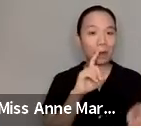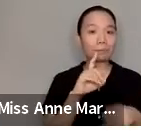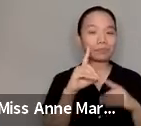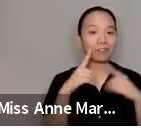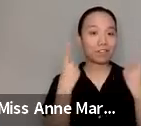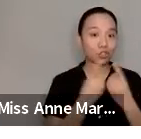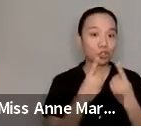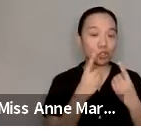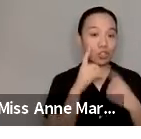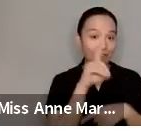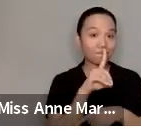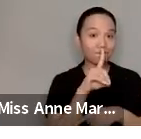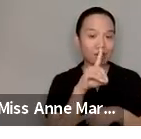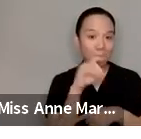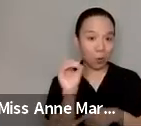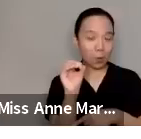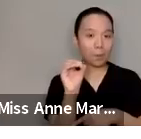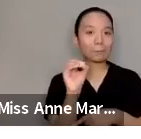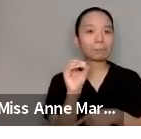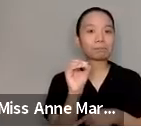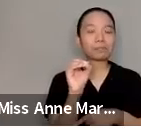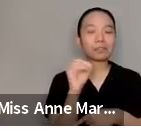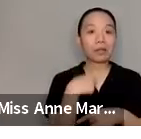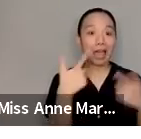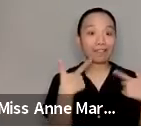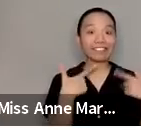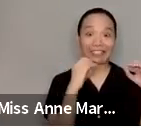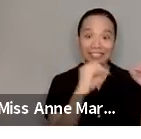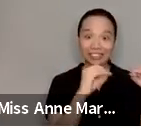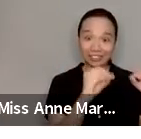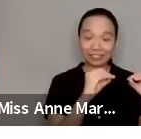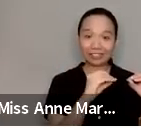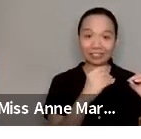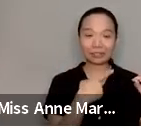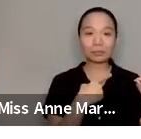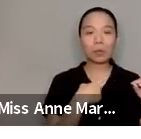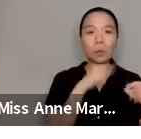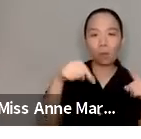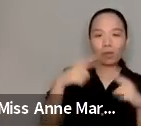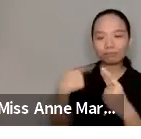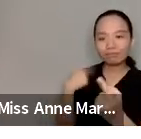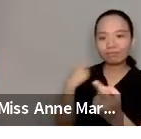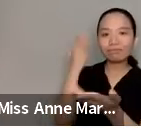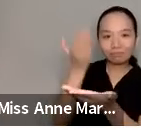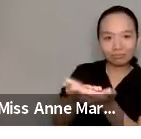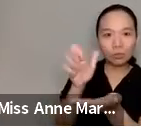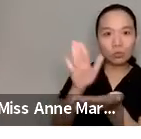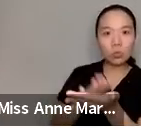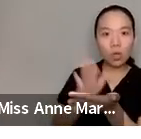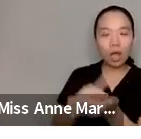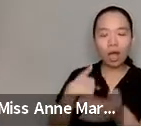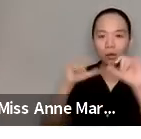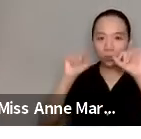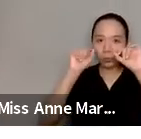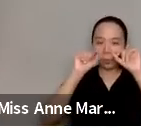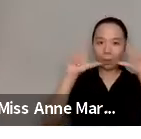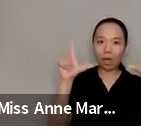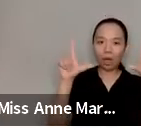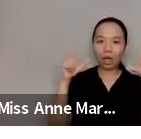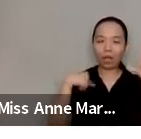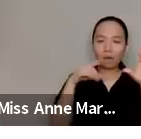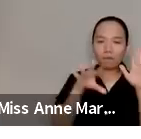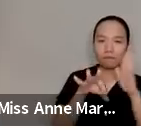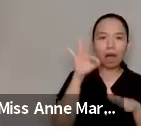that I got assigned a teaching item. When I reported to the school, I was surprised to find